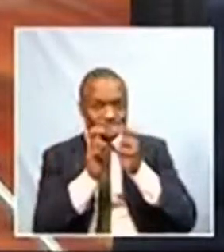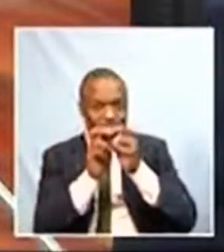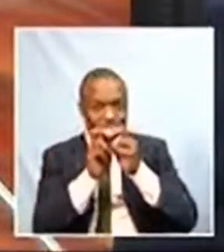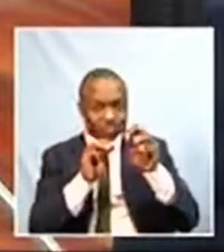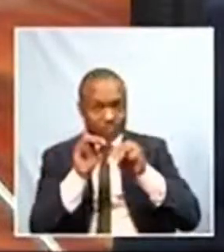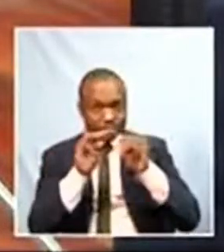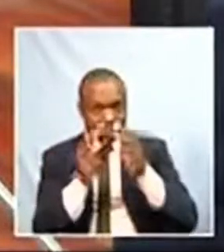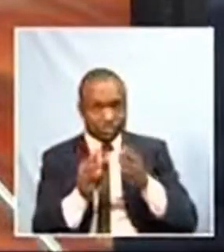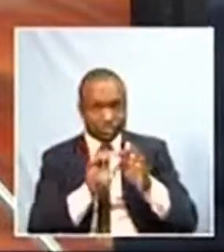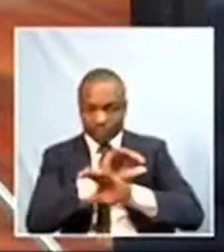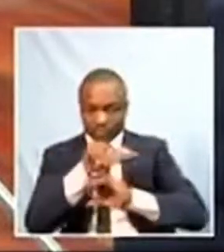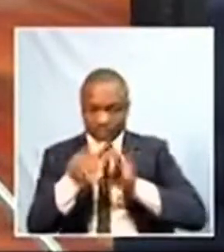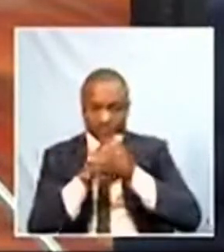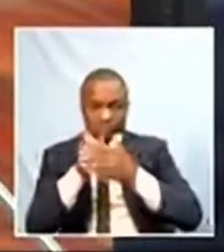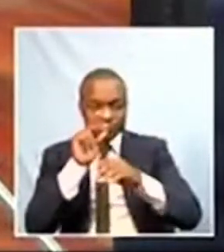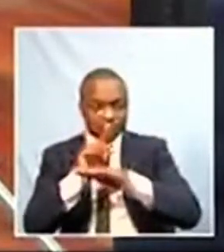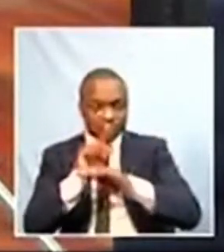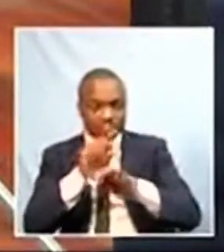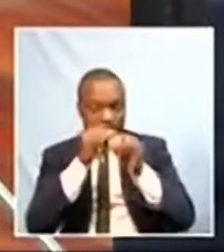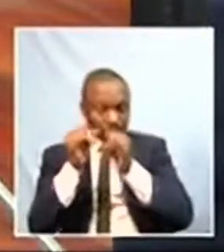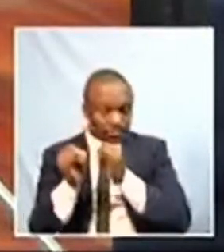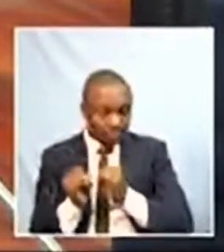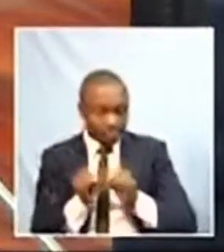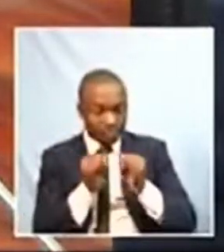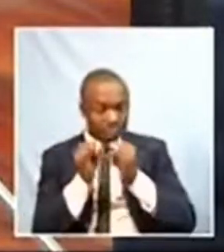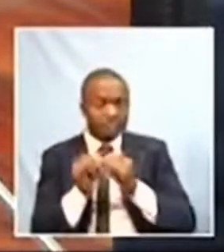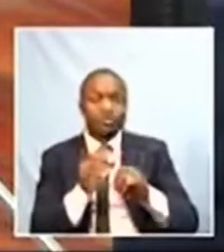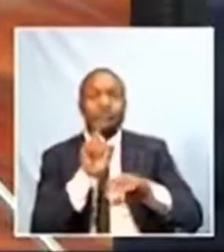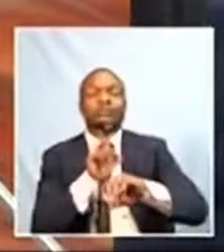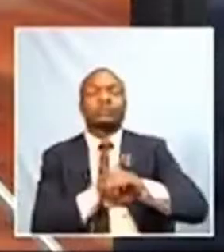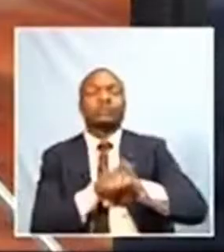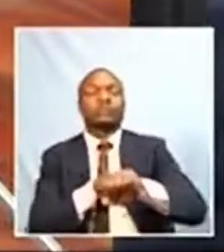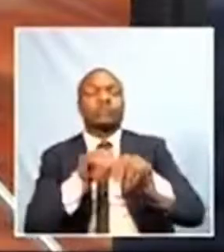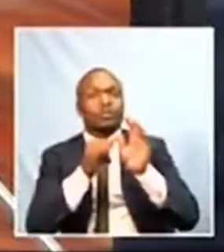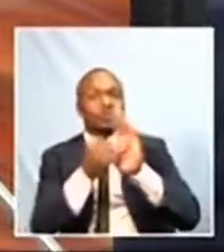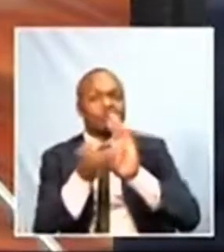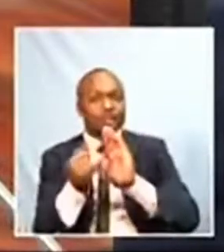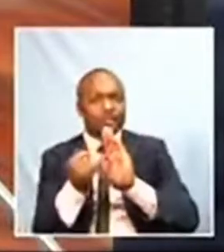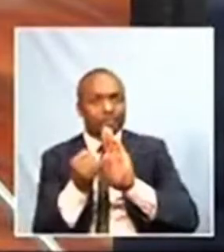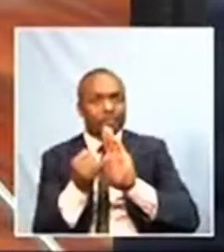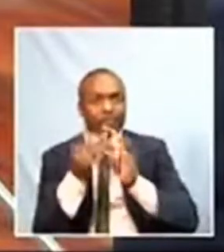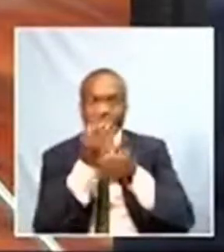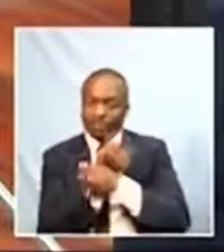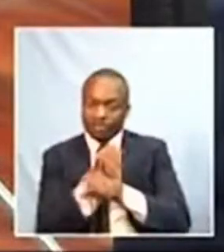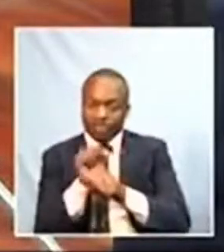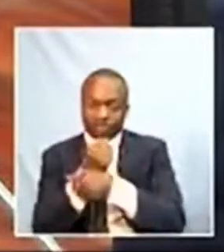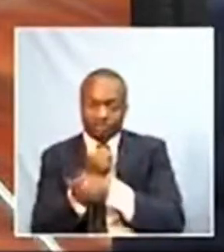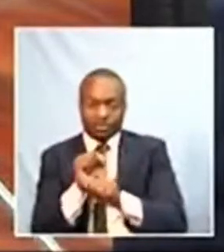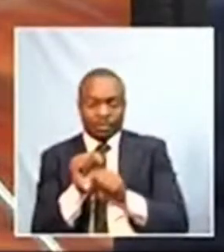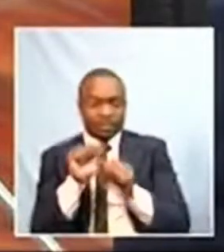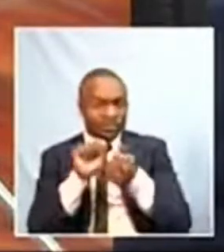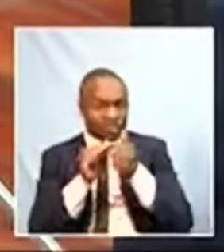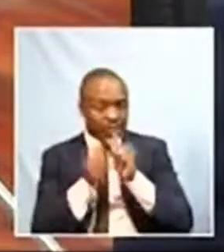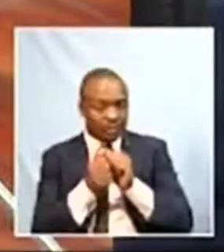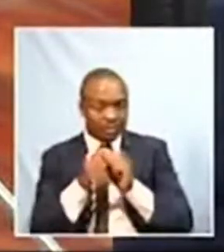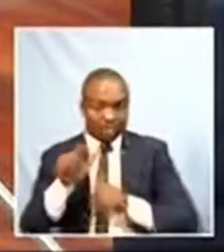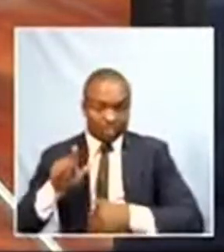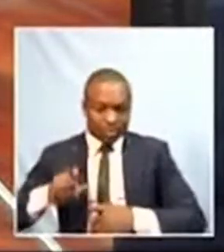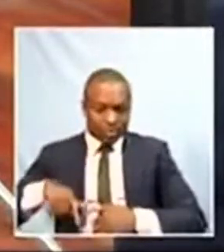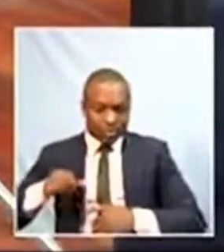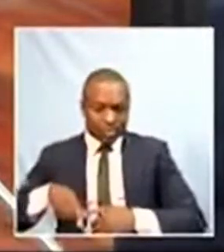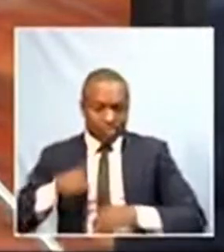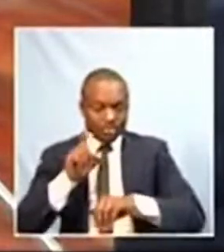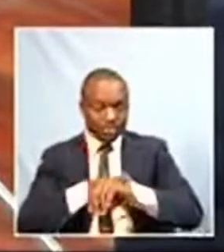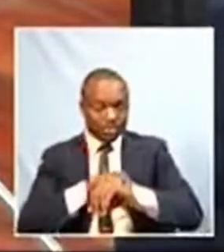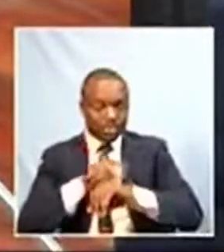managers for all projects being implemented for timely identification and rectification of blunders and delays during